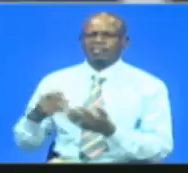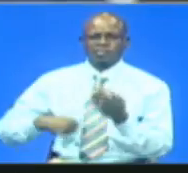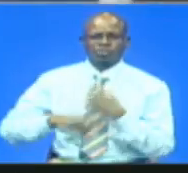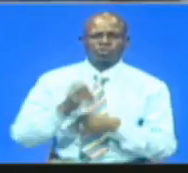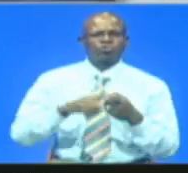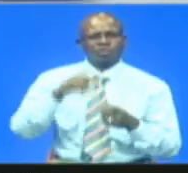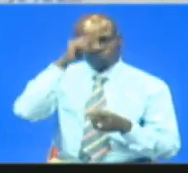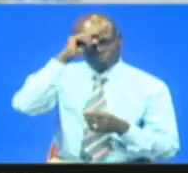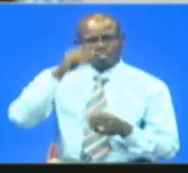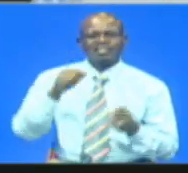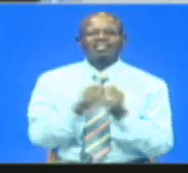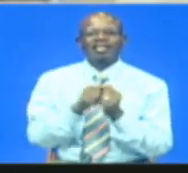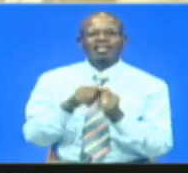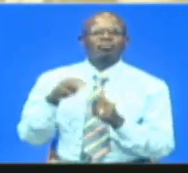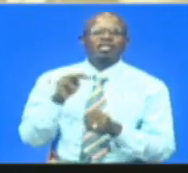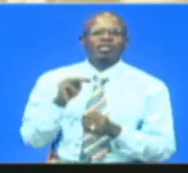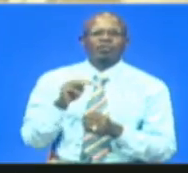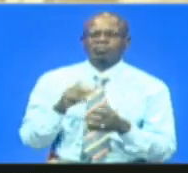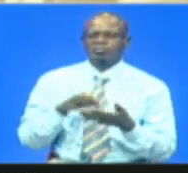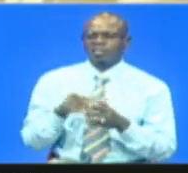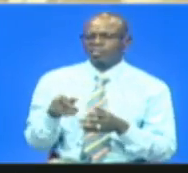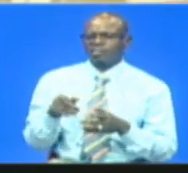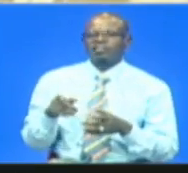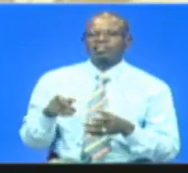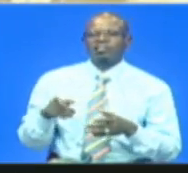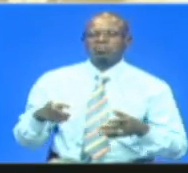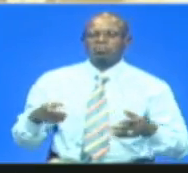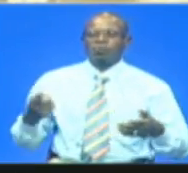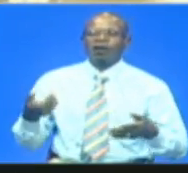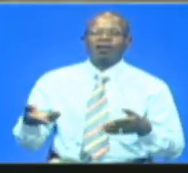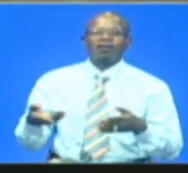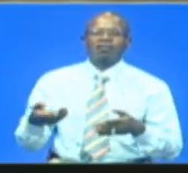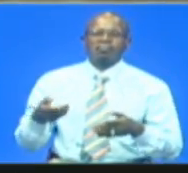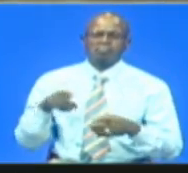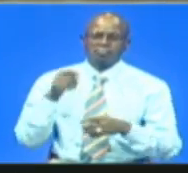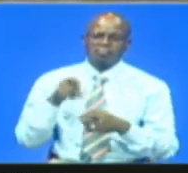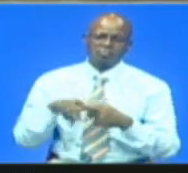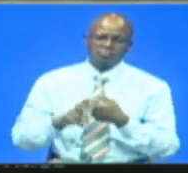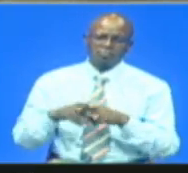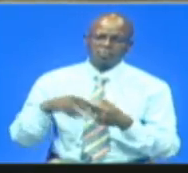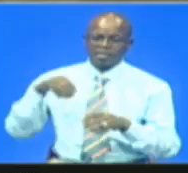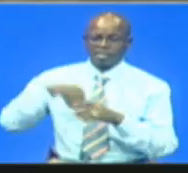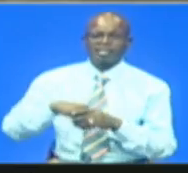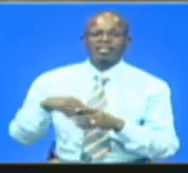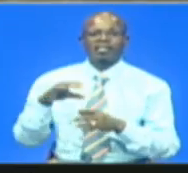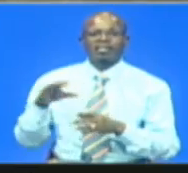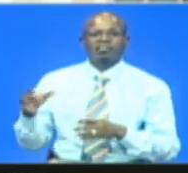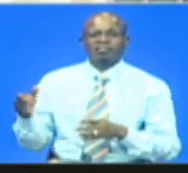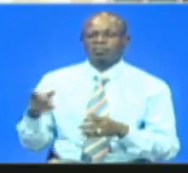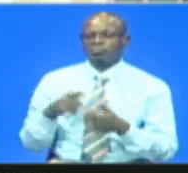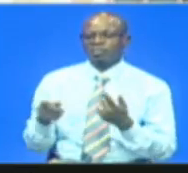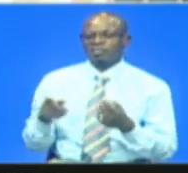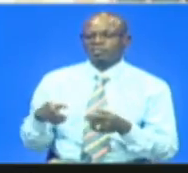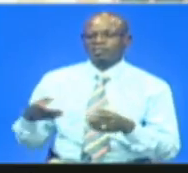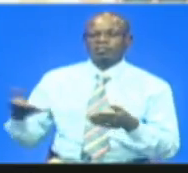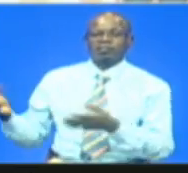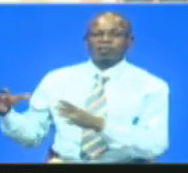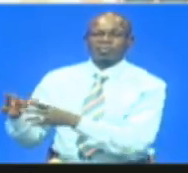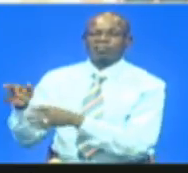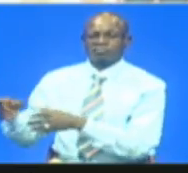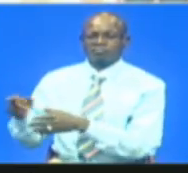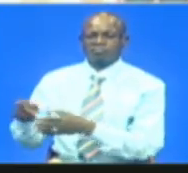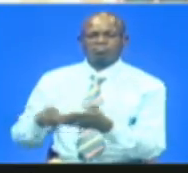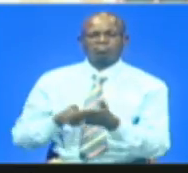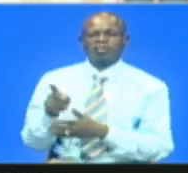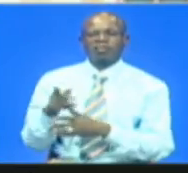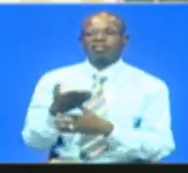containers were allegedly supposed to have been assembled in the country, but the supplier ended up procuring them from China. The Ministry of